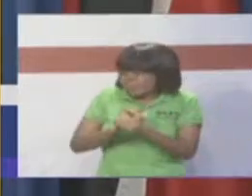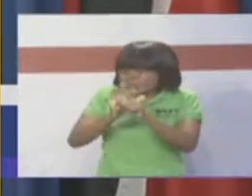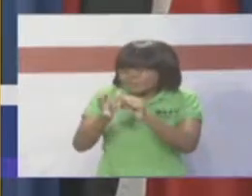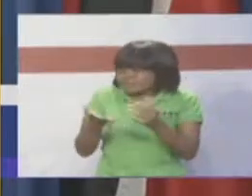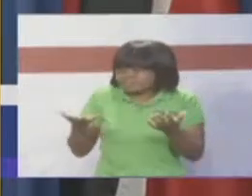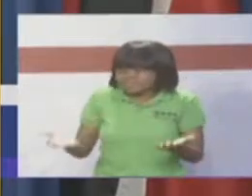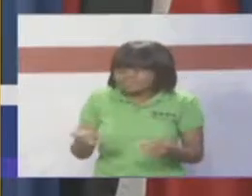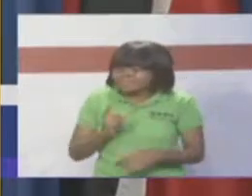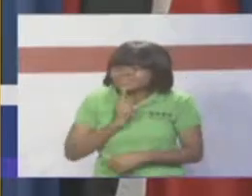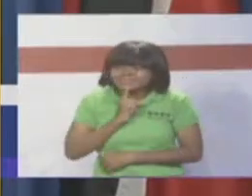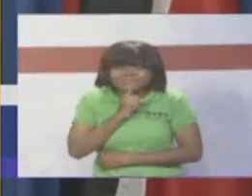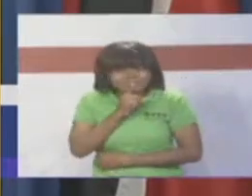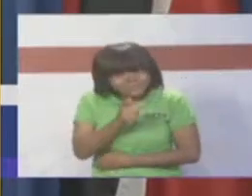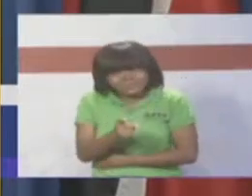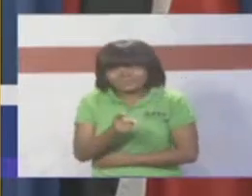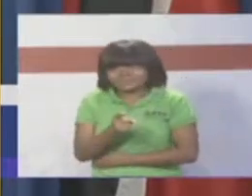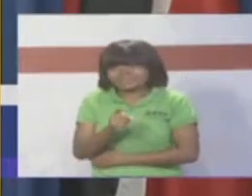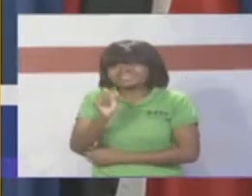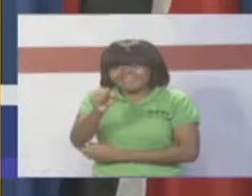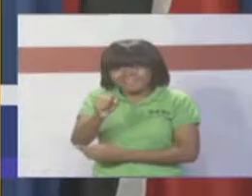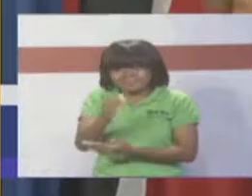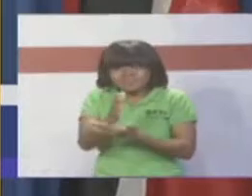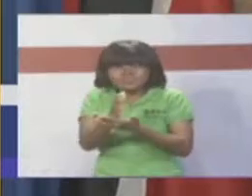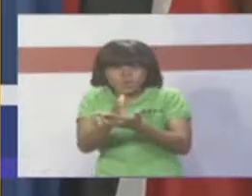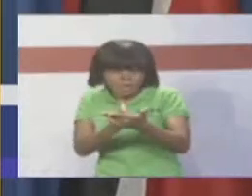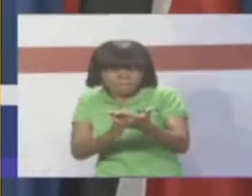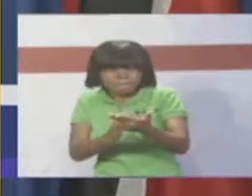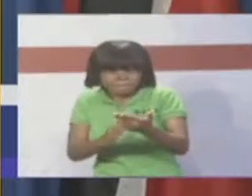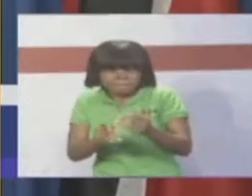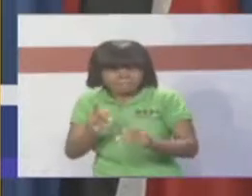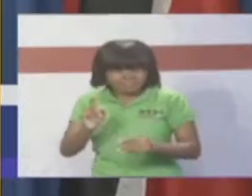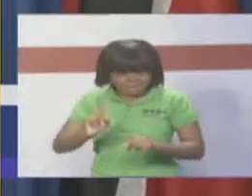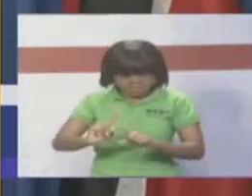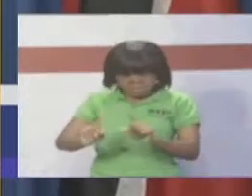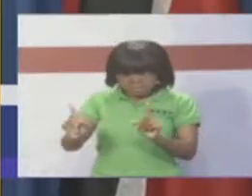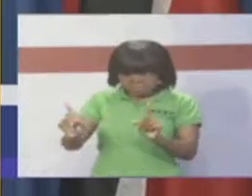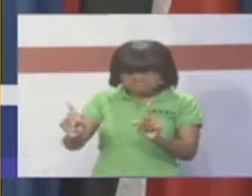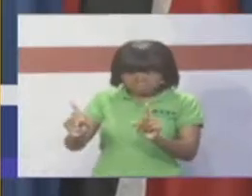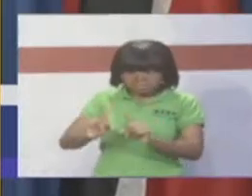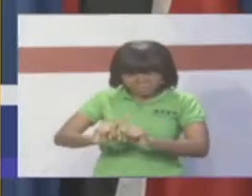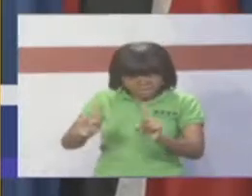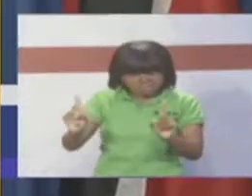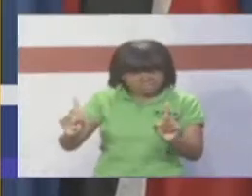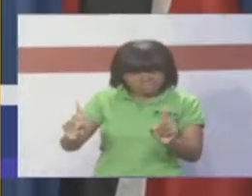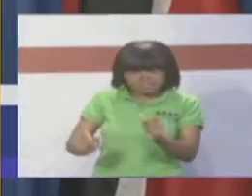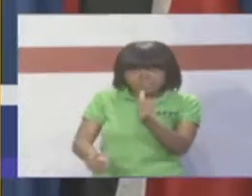But the vast majority of them are not in the hospital.